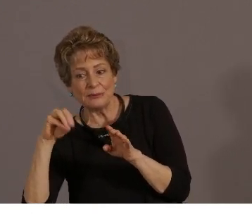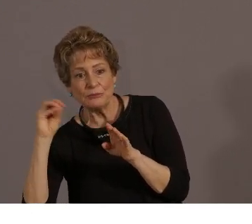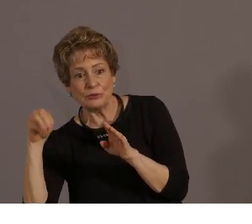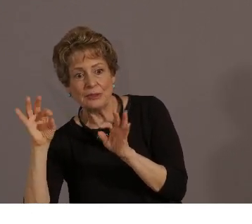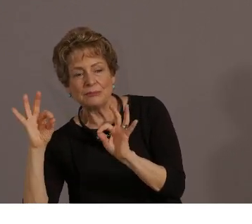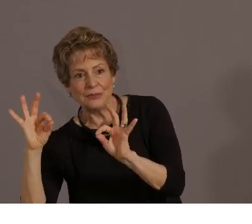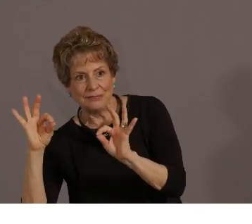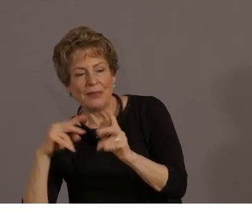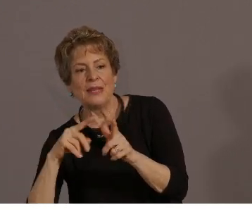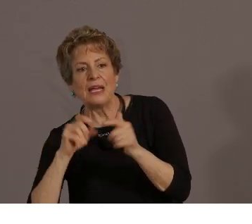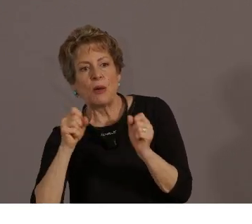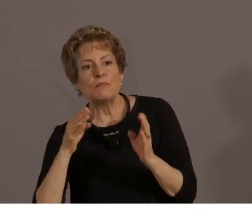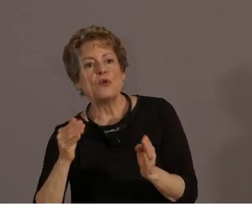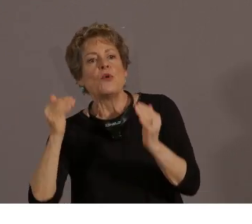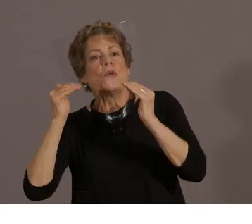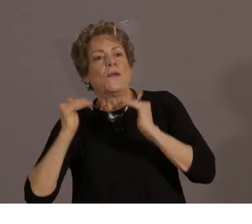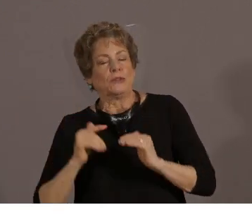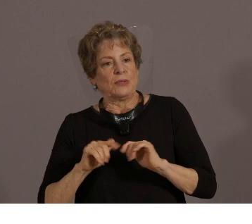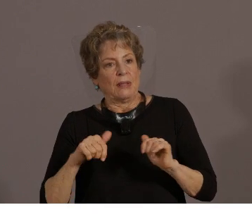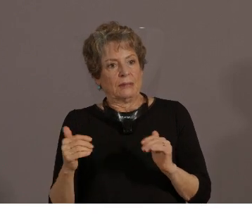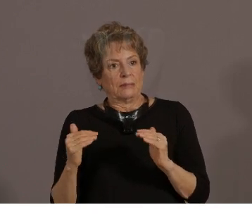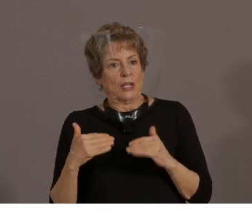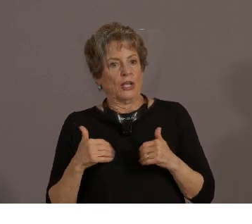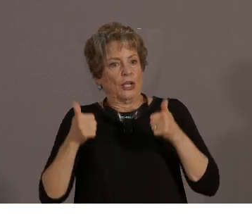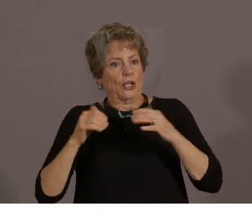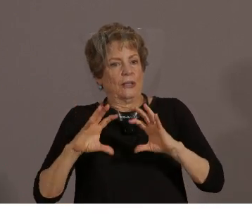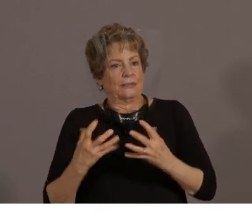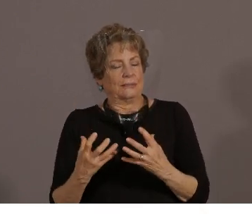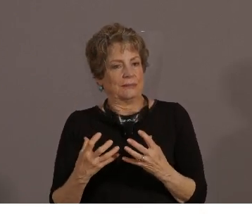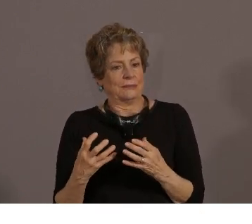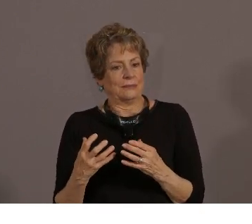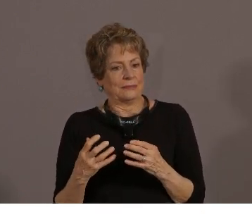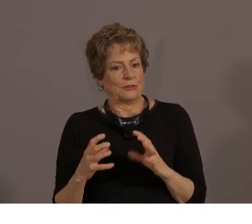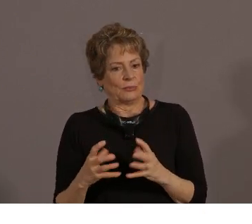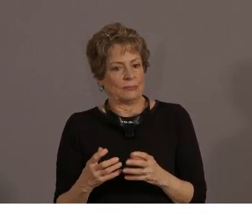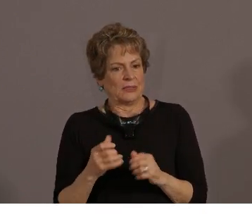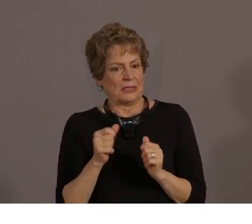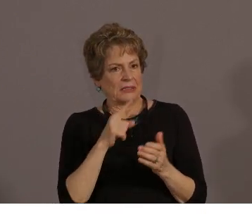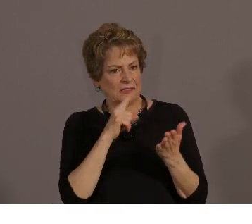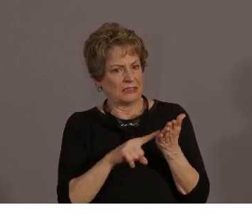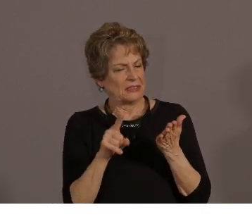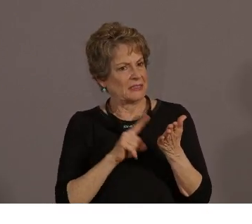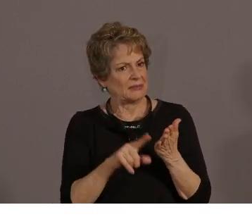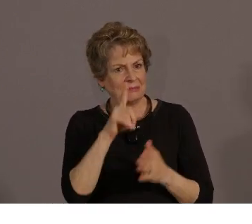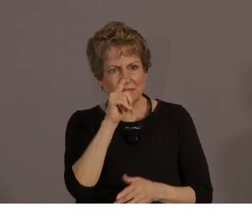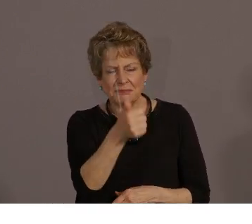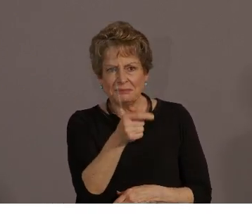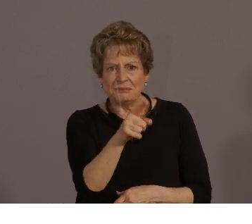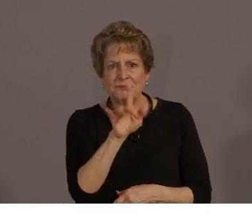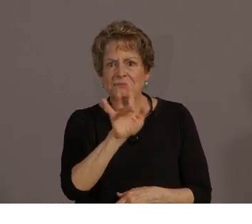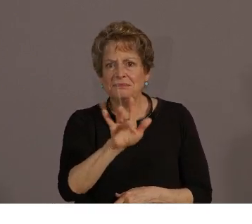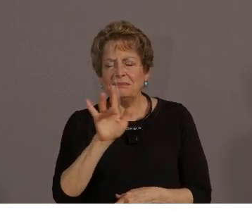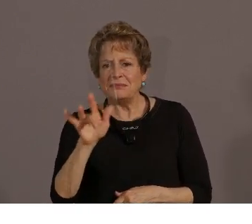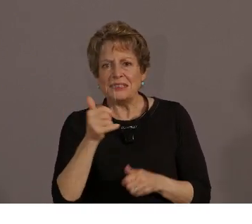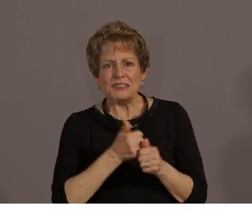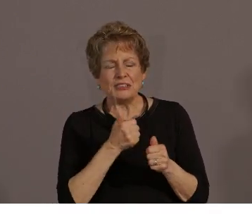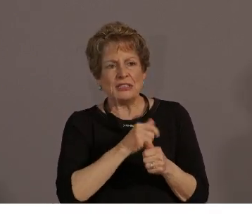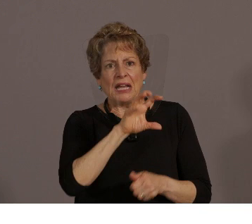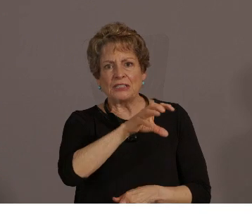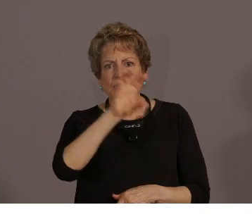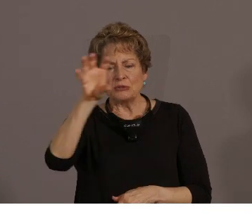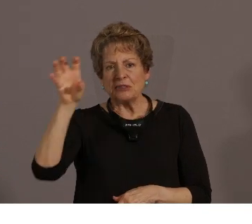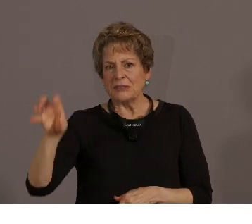one of the other counties, how close they are to advancing into the next age category, you can click on that county and it will show